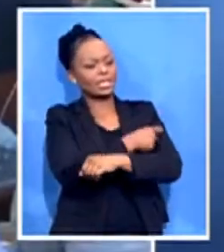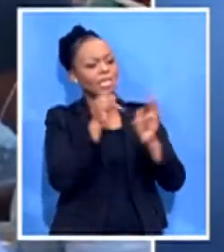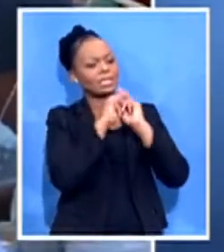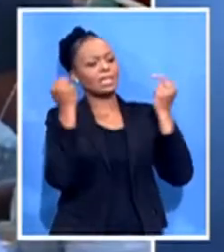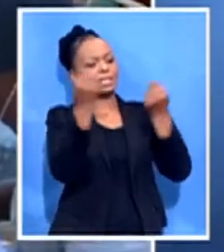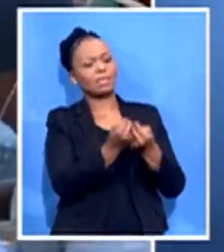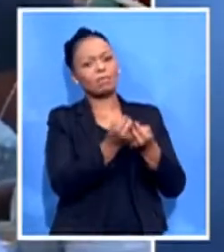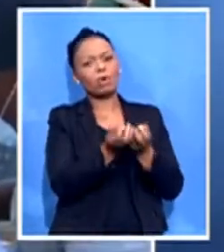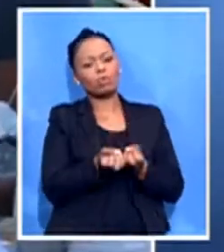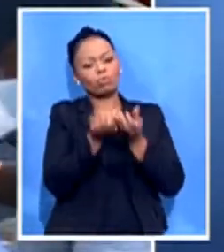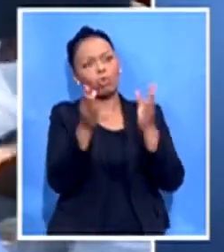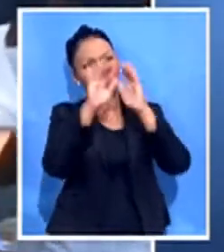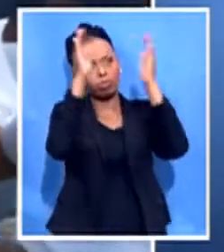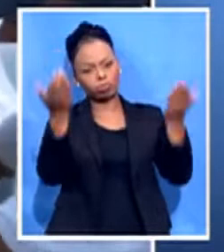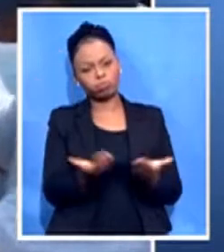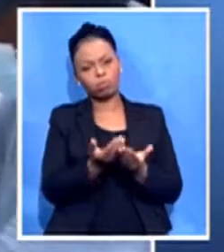the vaccine?